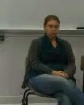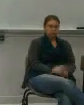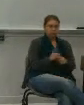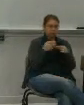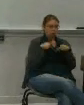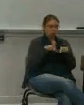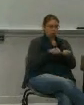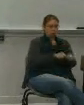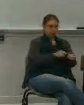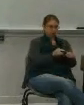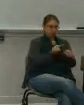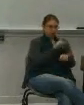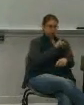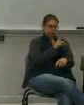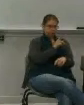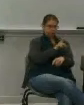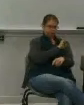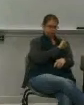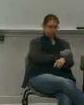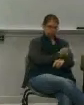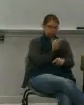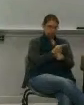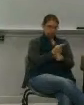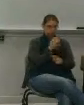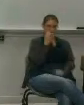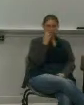With potential energy, right?